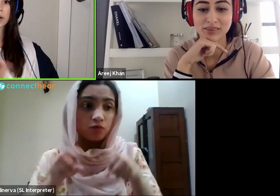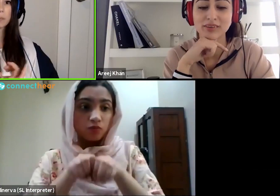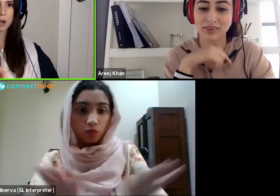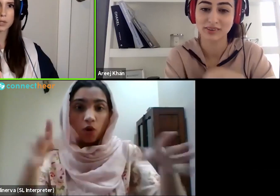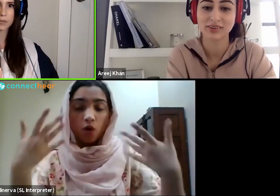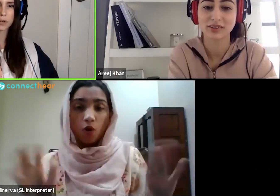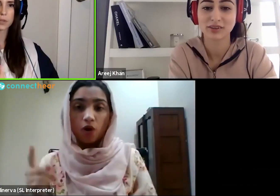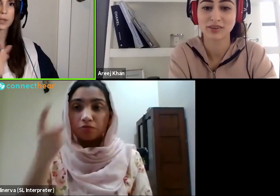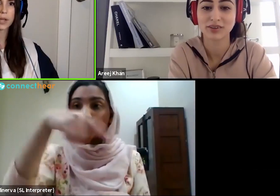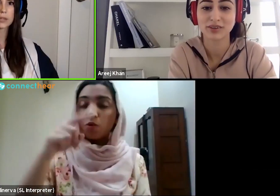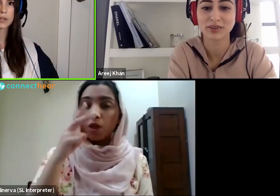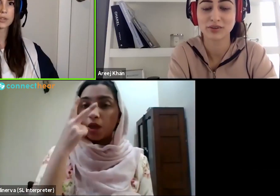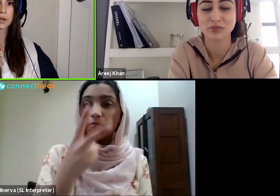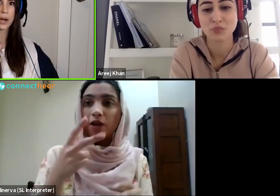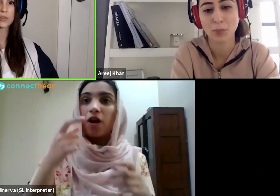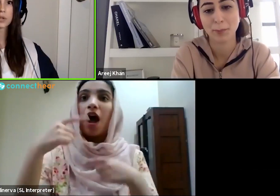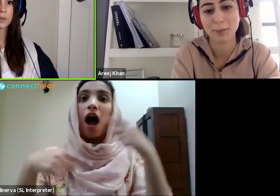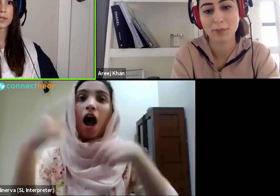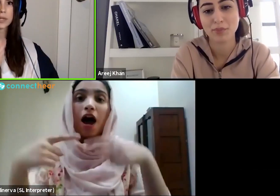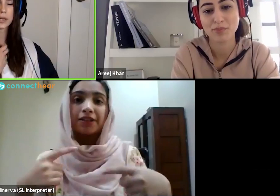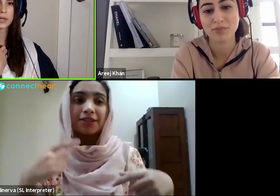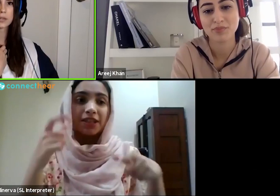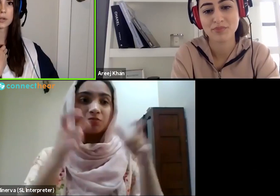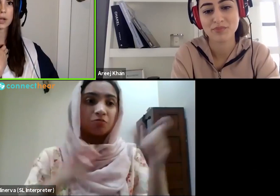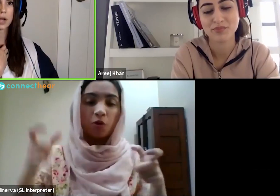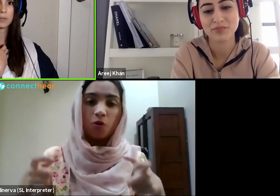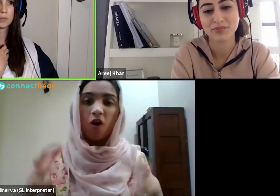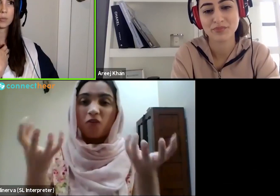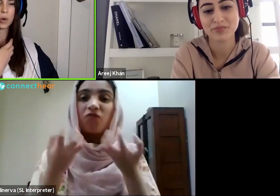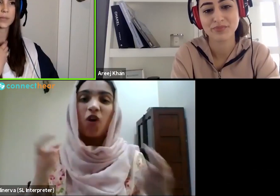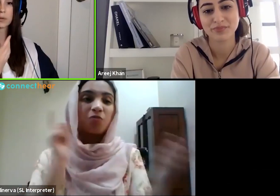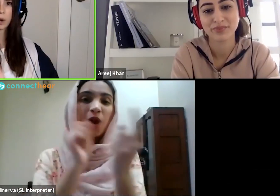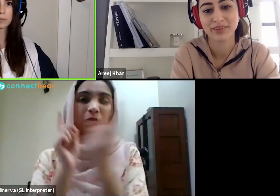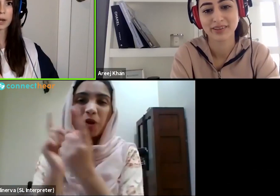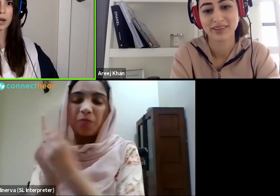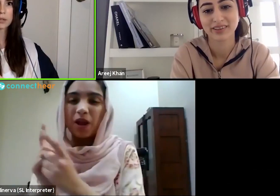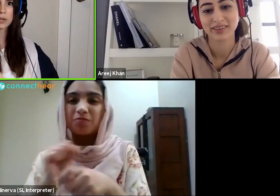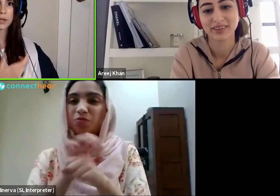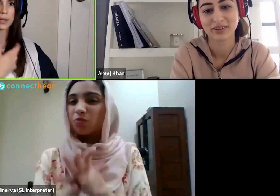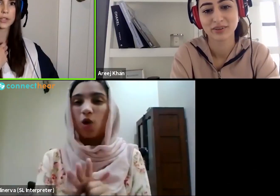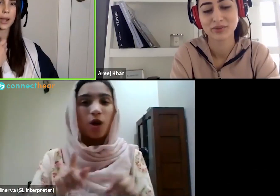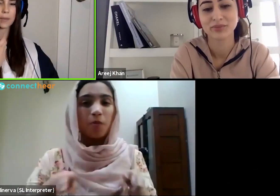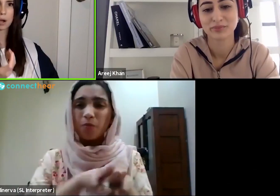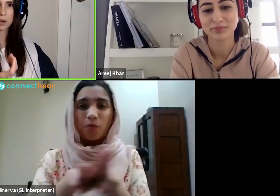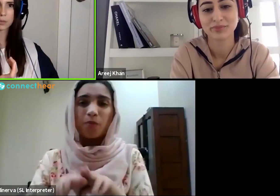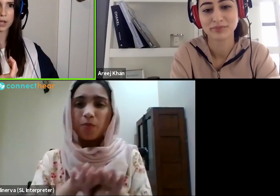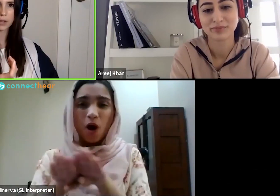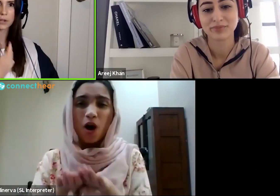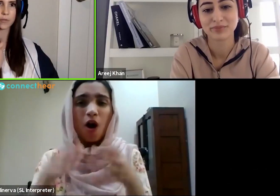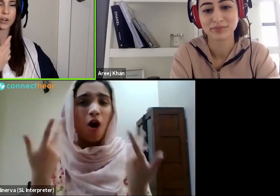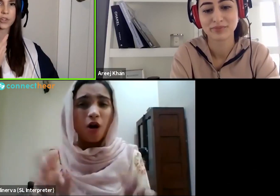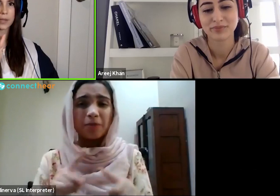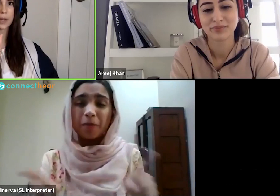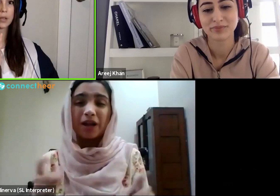to create bonds and friendship, because that's just our natural human instinct, is to want to be wanted by others and to have bonds with